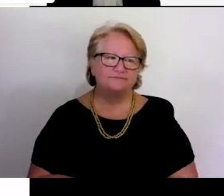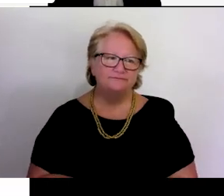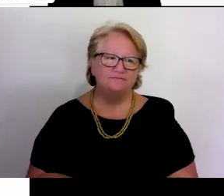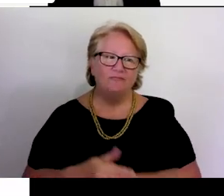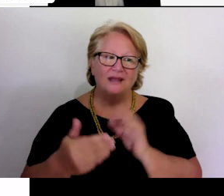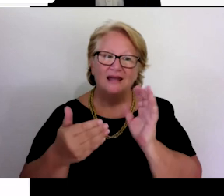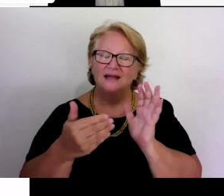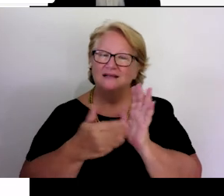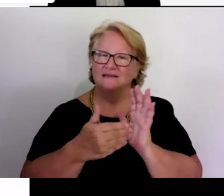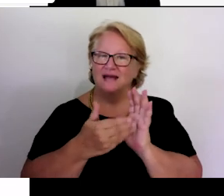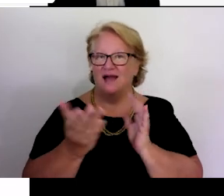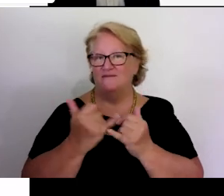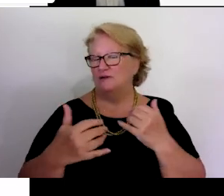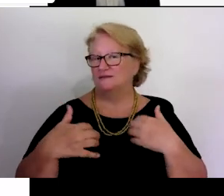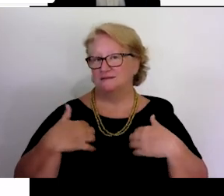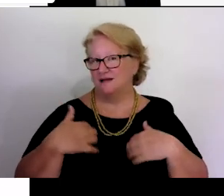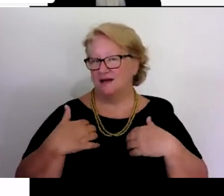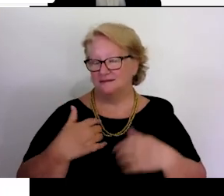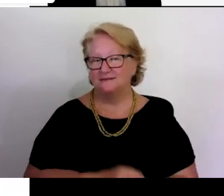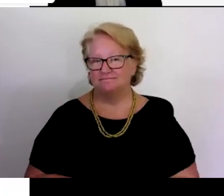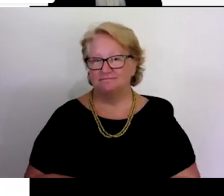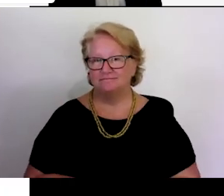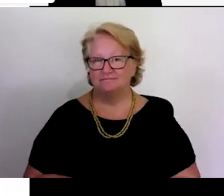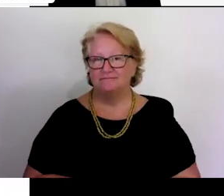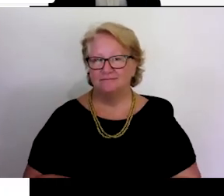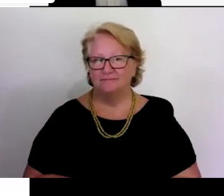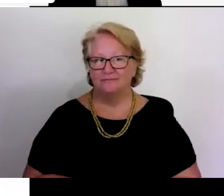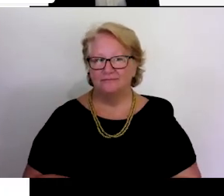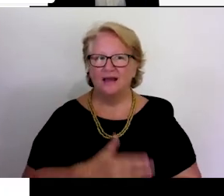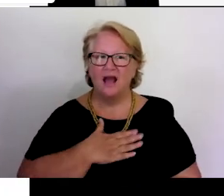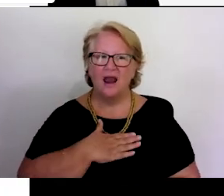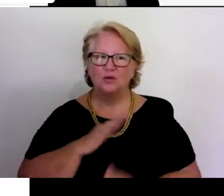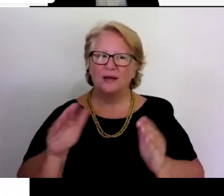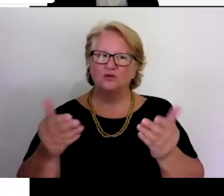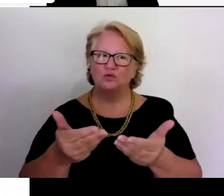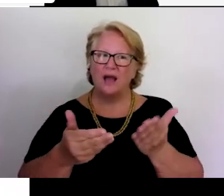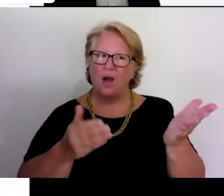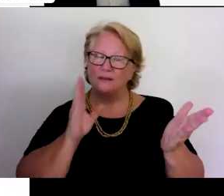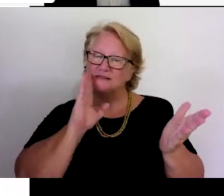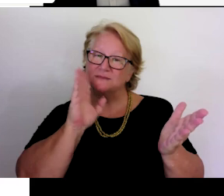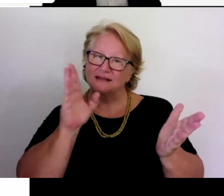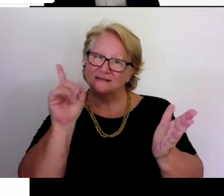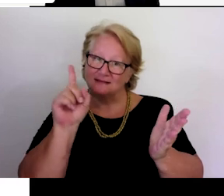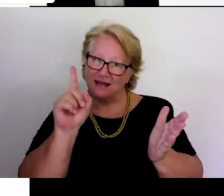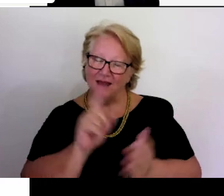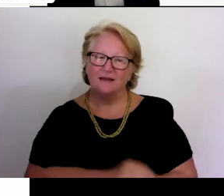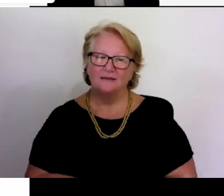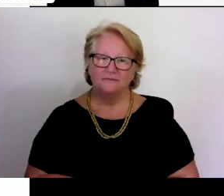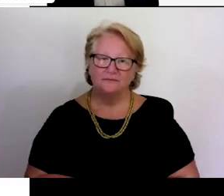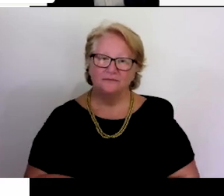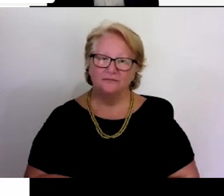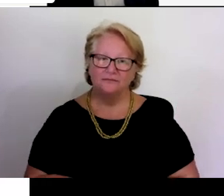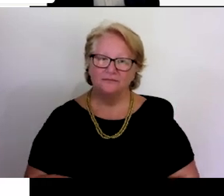Today is a really exciting day for us. I would like to introduce our speakers today. I'll be